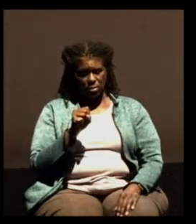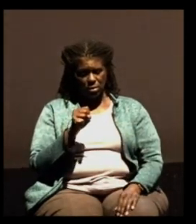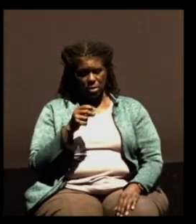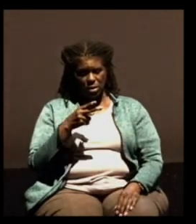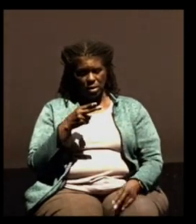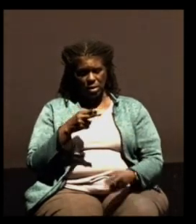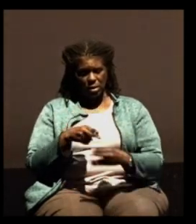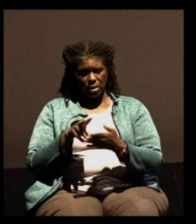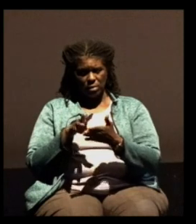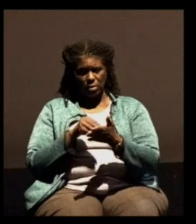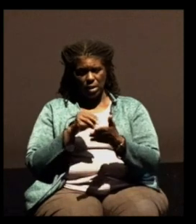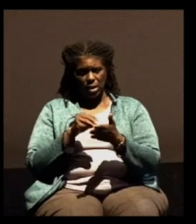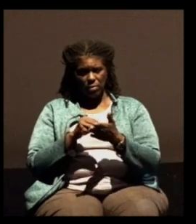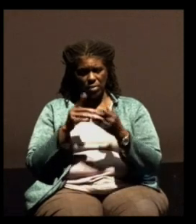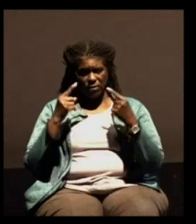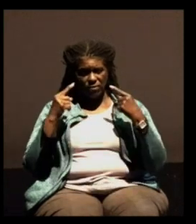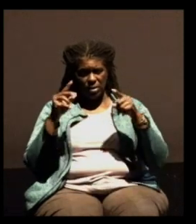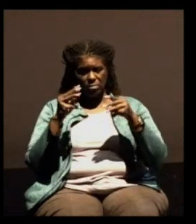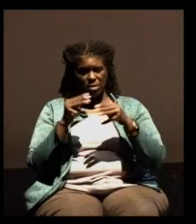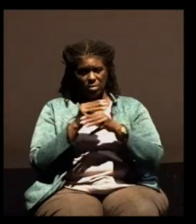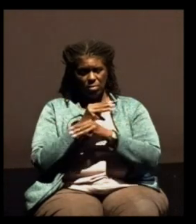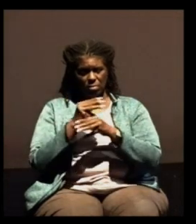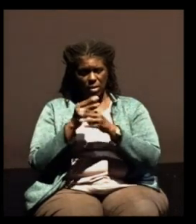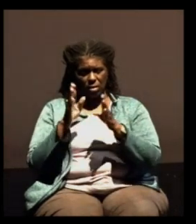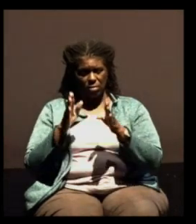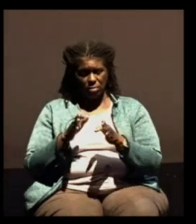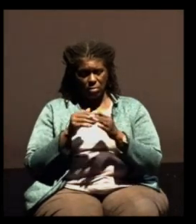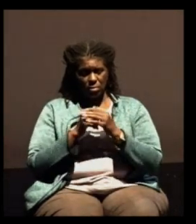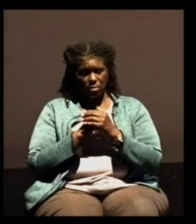one of the world's brilliant mathematicians, Srinivas Ramanujan.